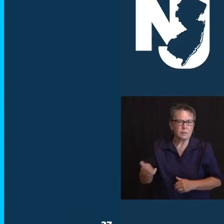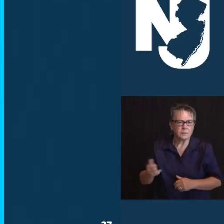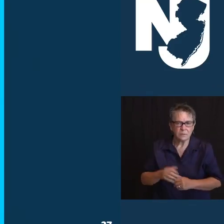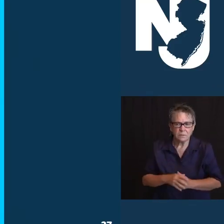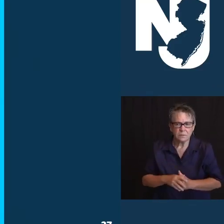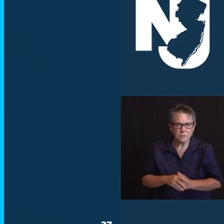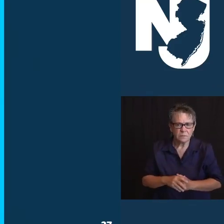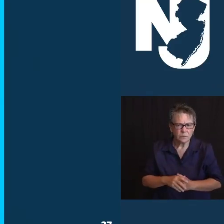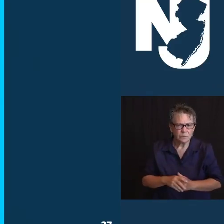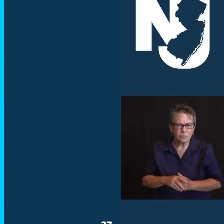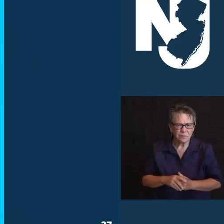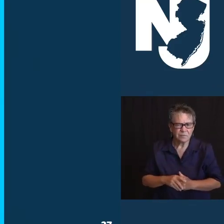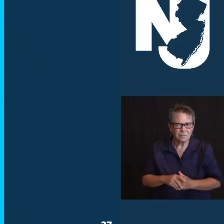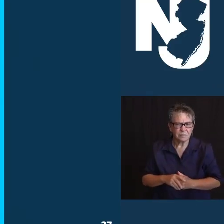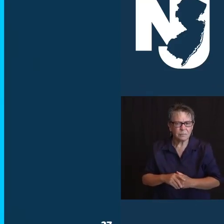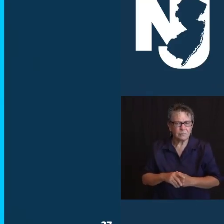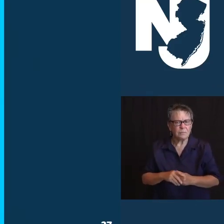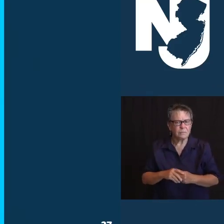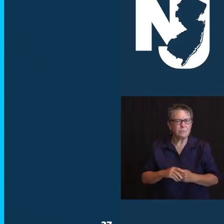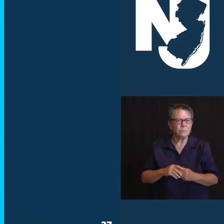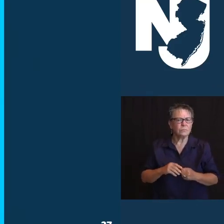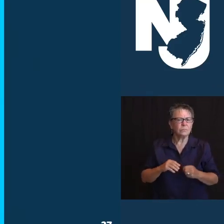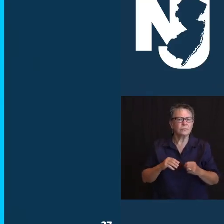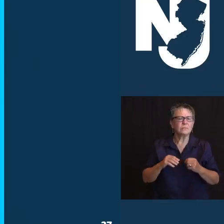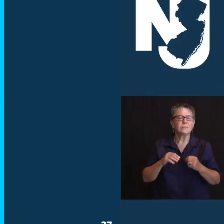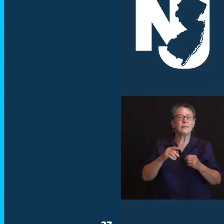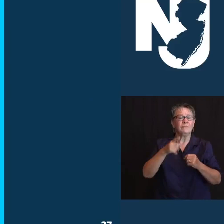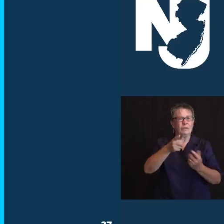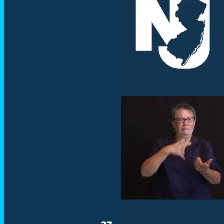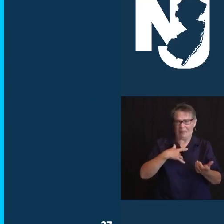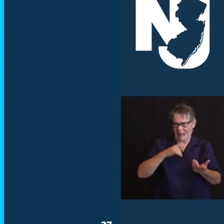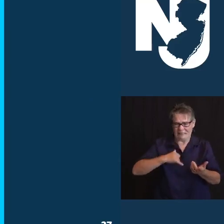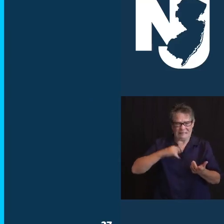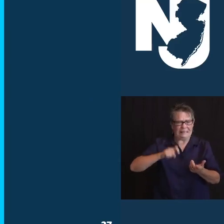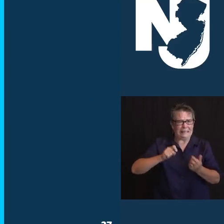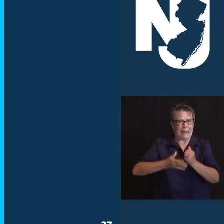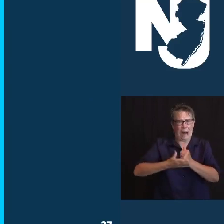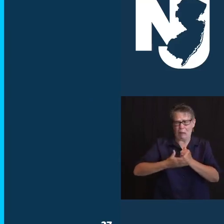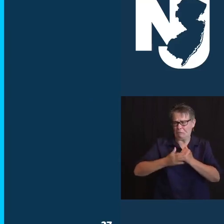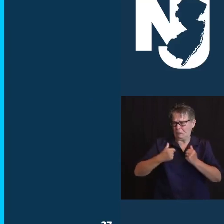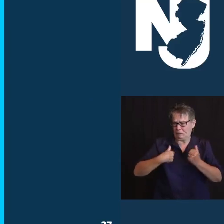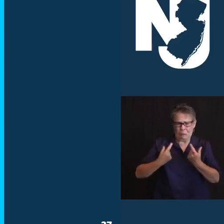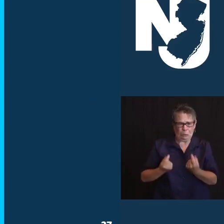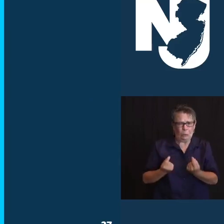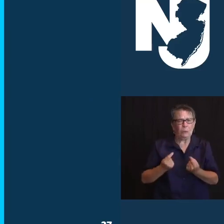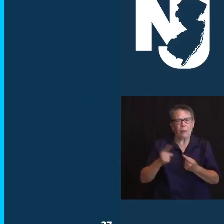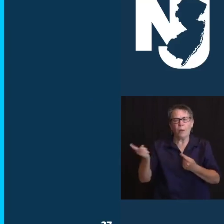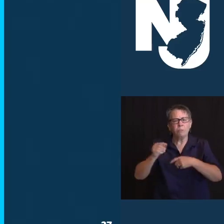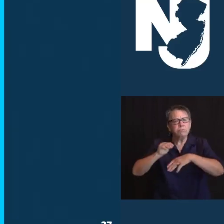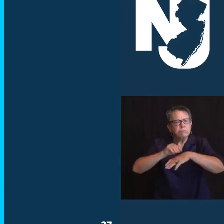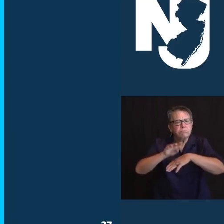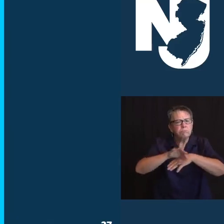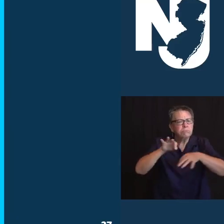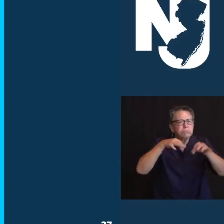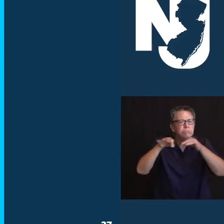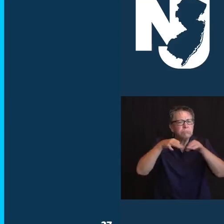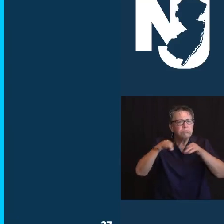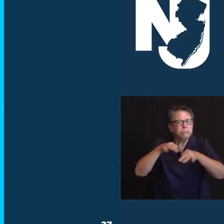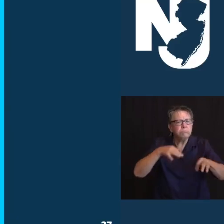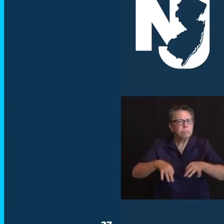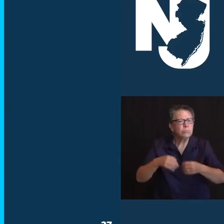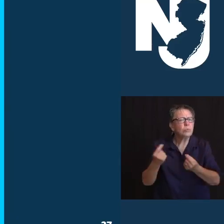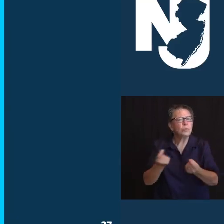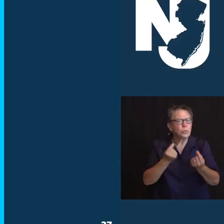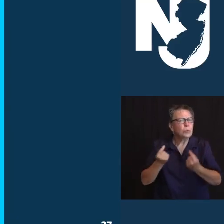can also refer you to community supports, such as job protection measures and pandemic unemployment